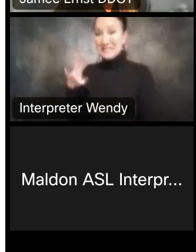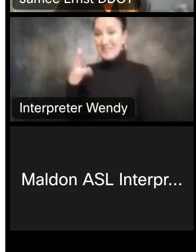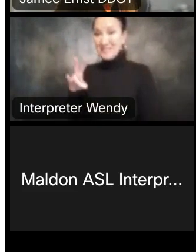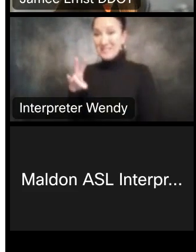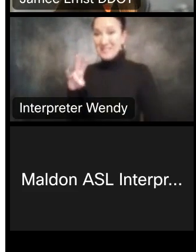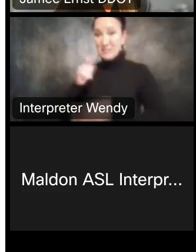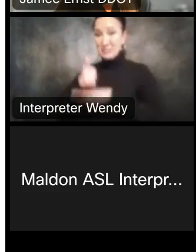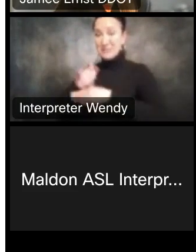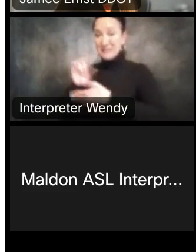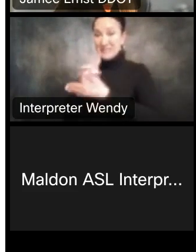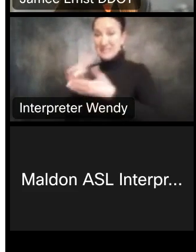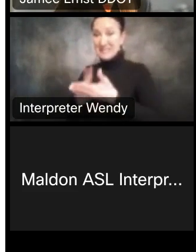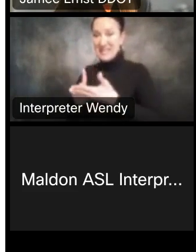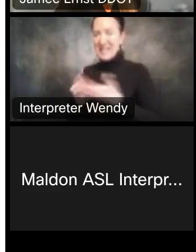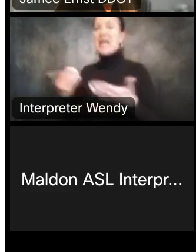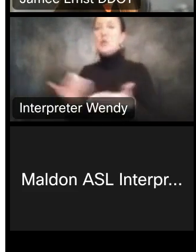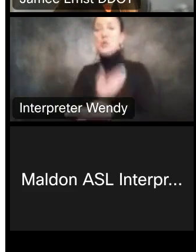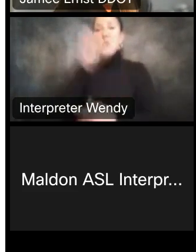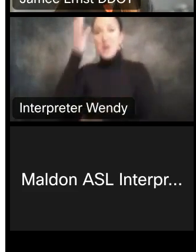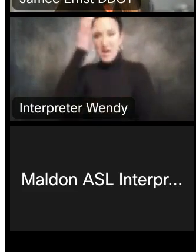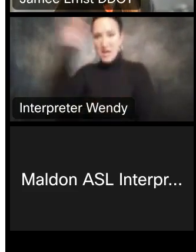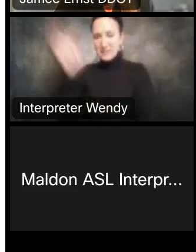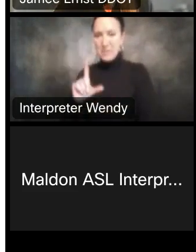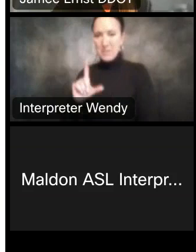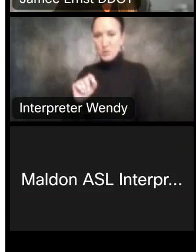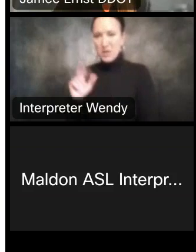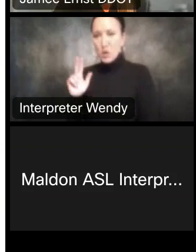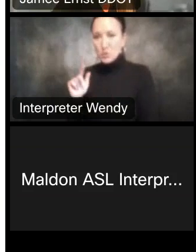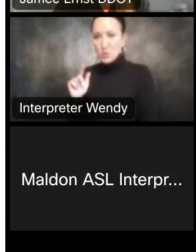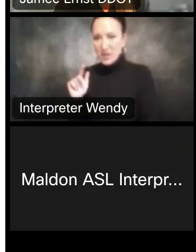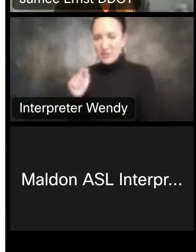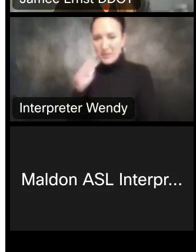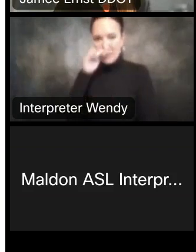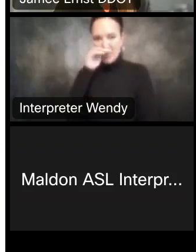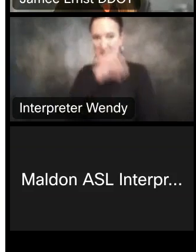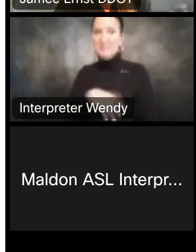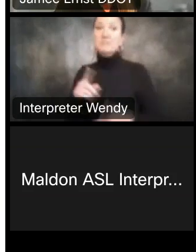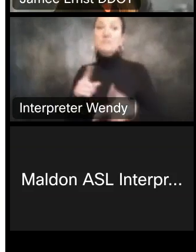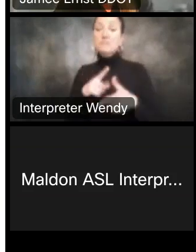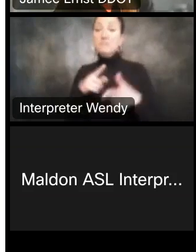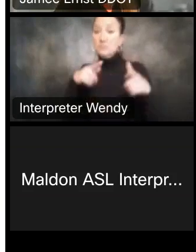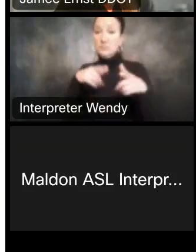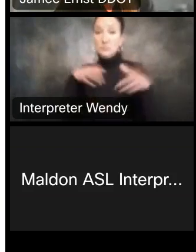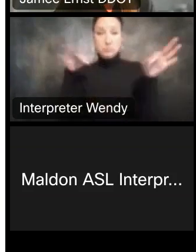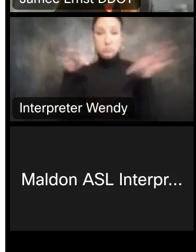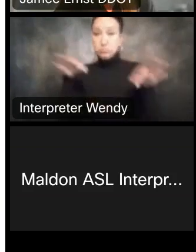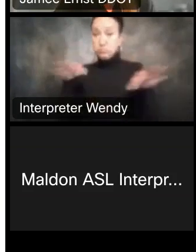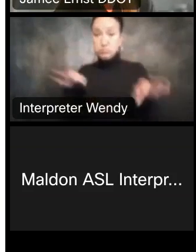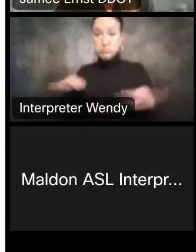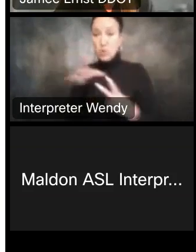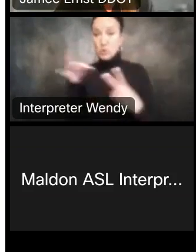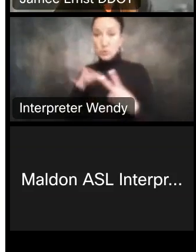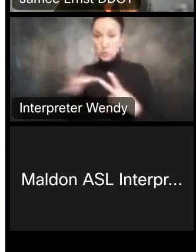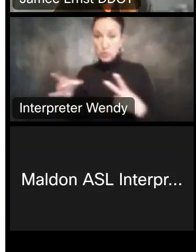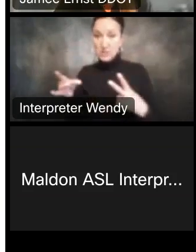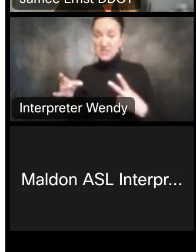updated concept for 2023. We will take your, and then we'll provide an overview of the alternatives, and I'll